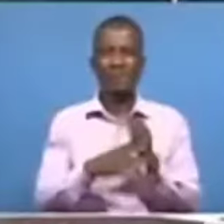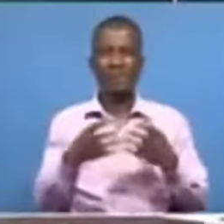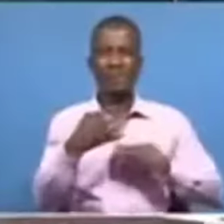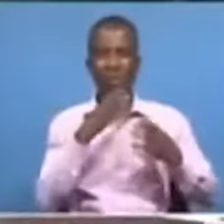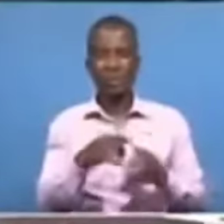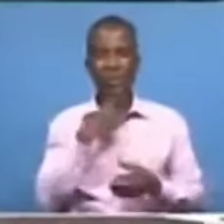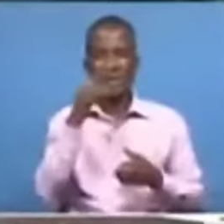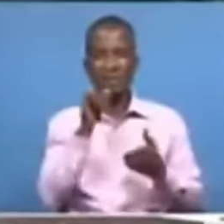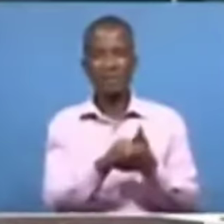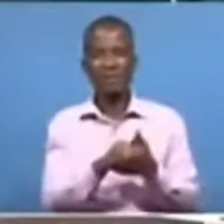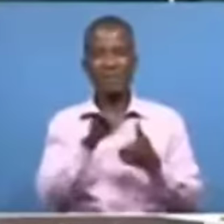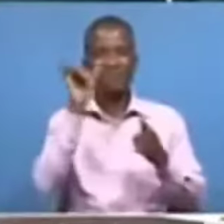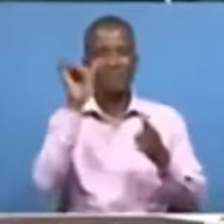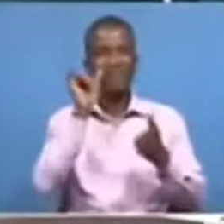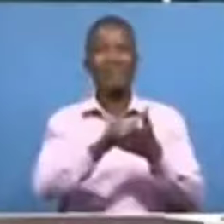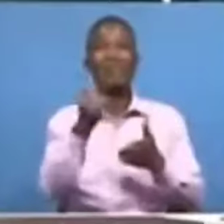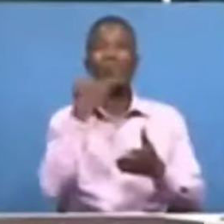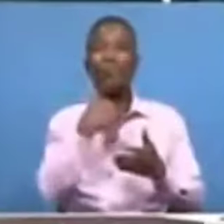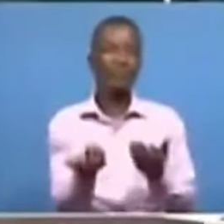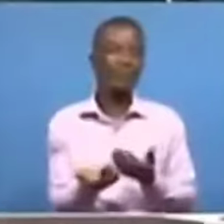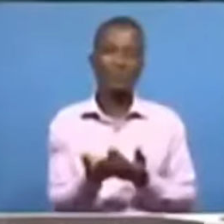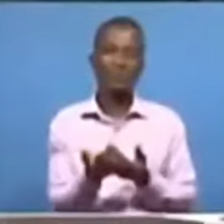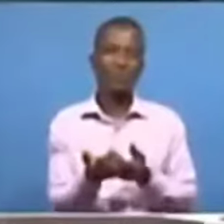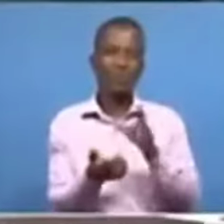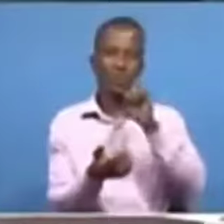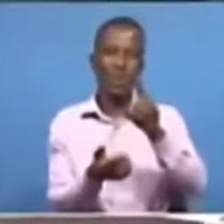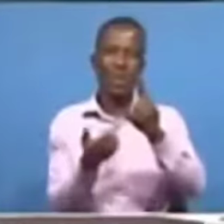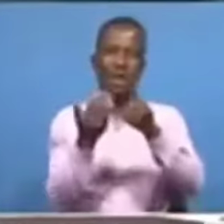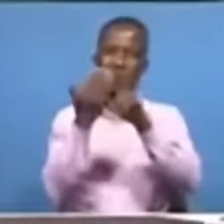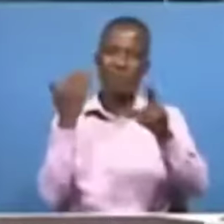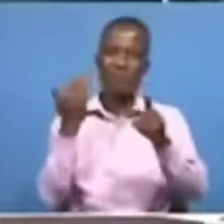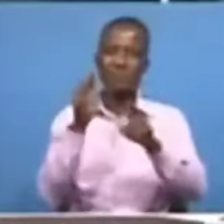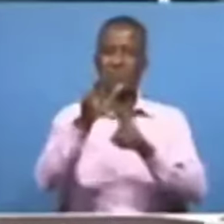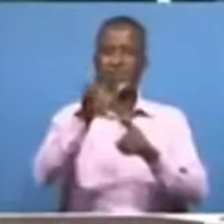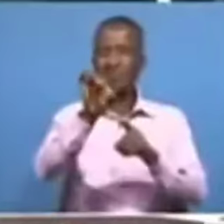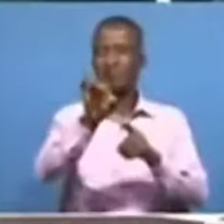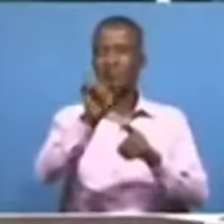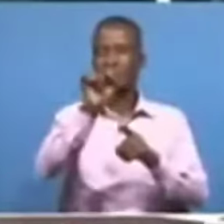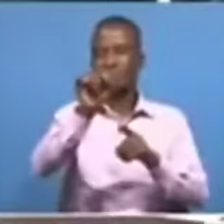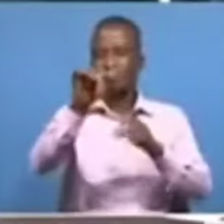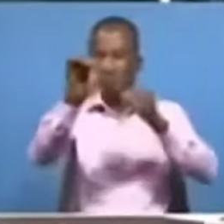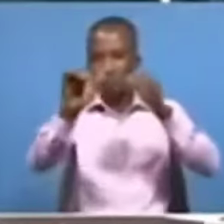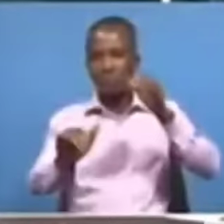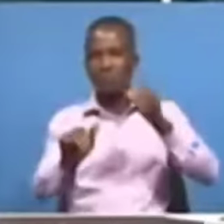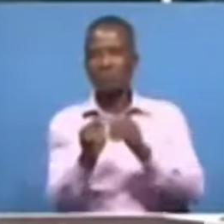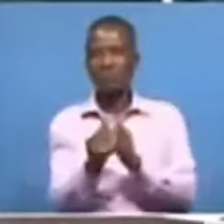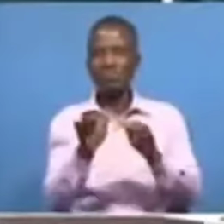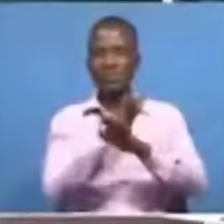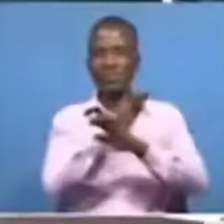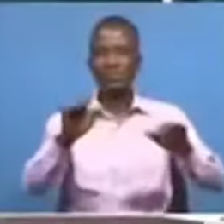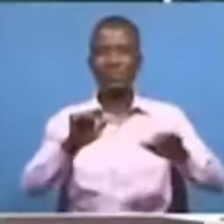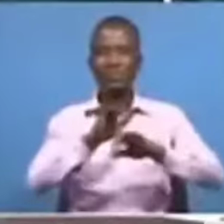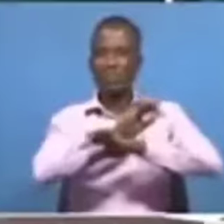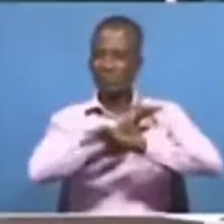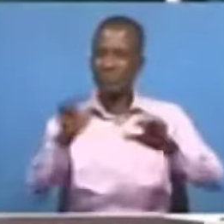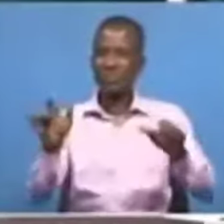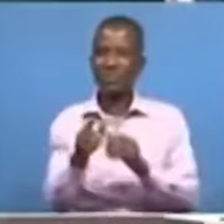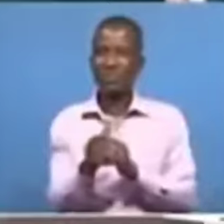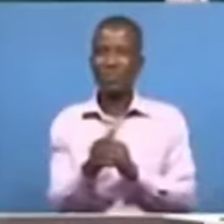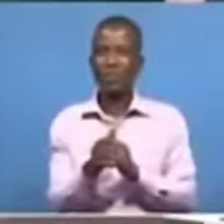submitted that that was a fundamental error of law. Because number one, Order 38, Rule 3E5 has got nothing to do with